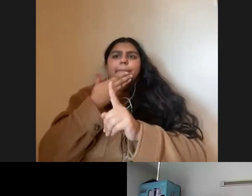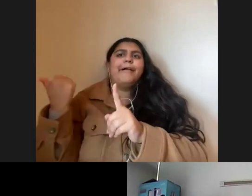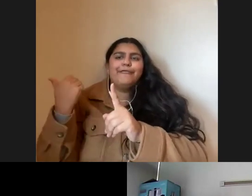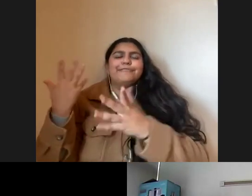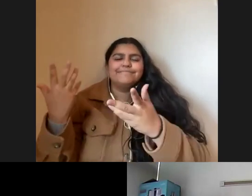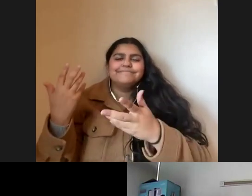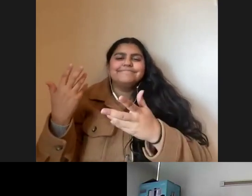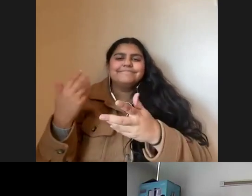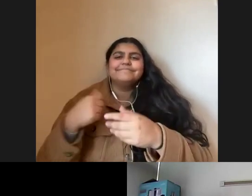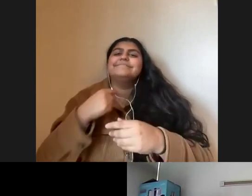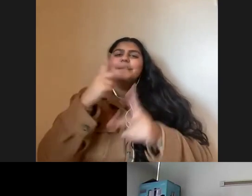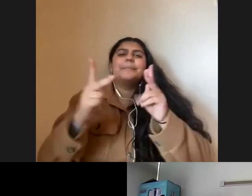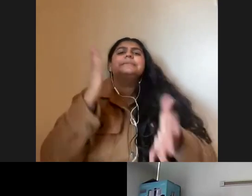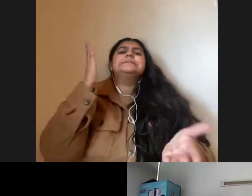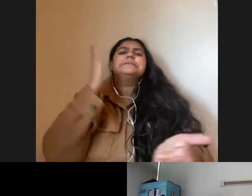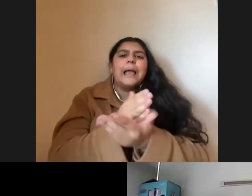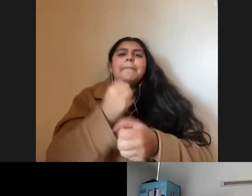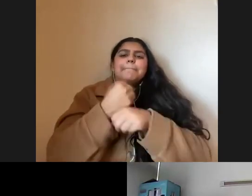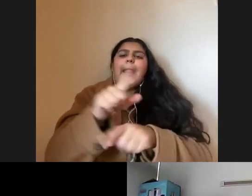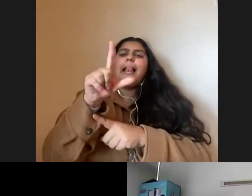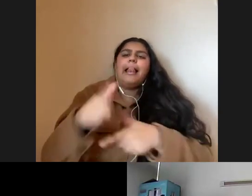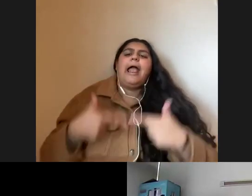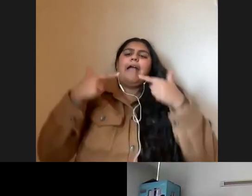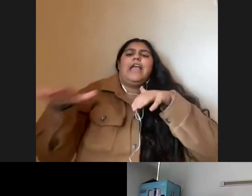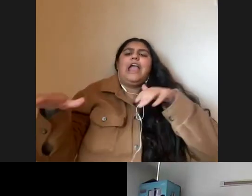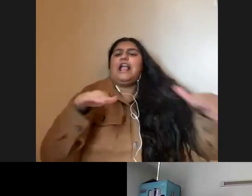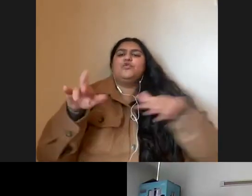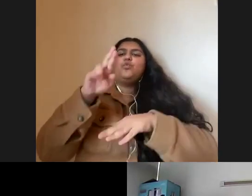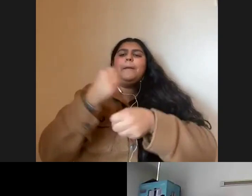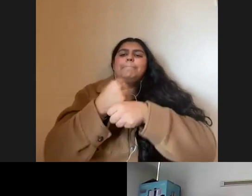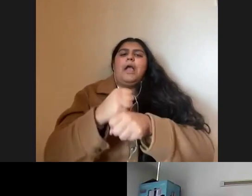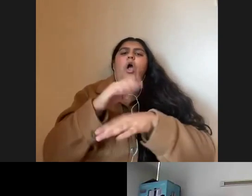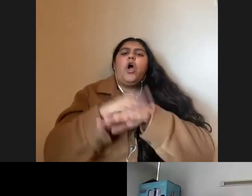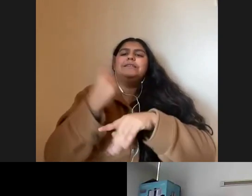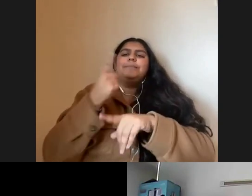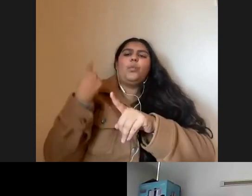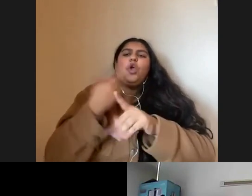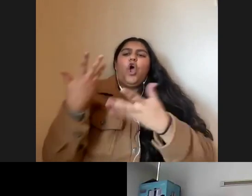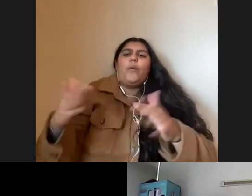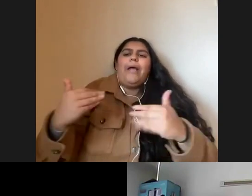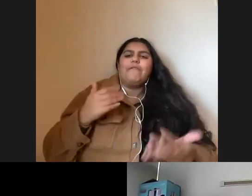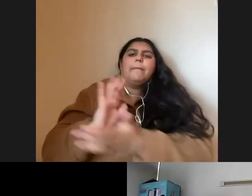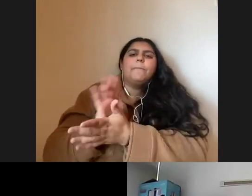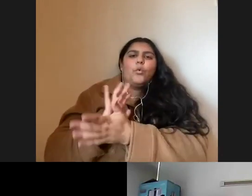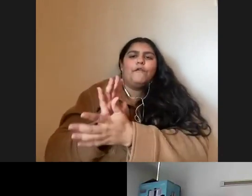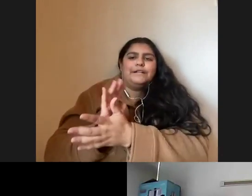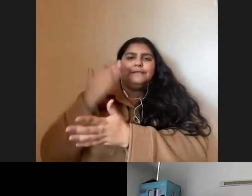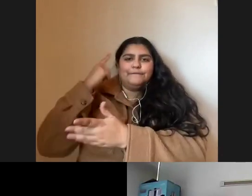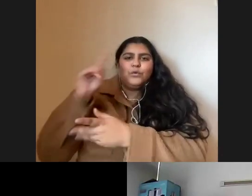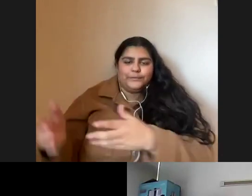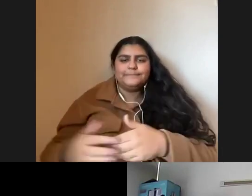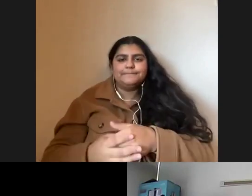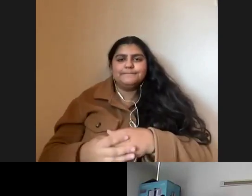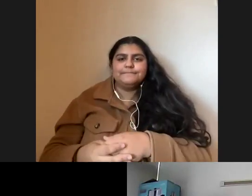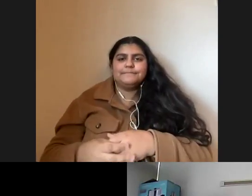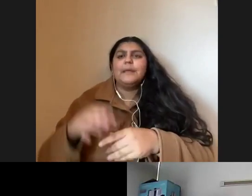That's And I great. would tell people to stop making live action remakes of things that we already have animated movies for. Um, Except Great